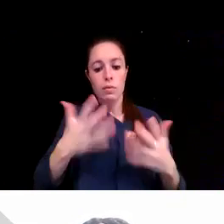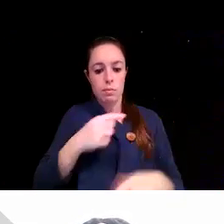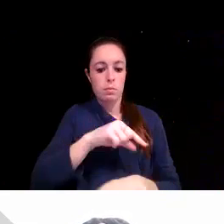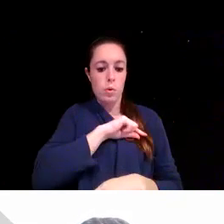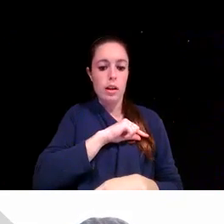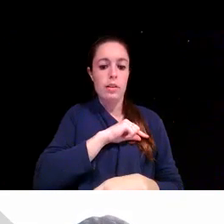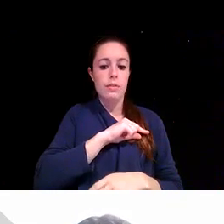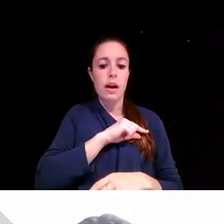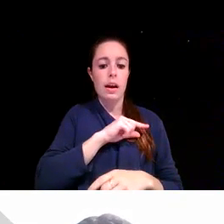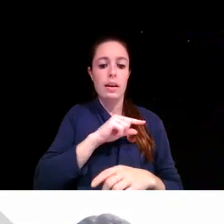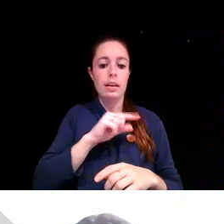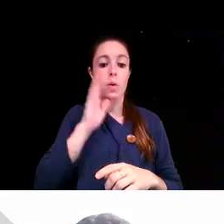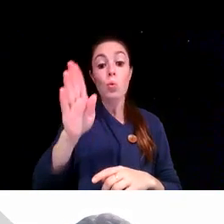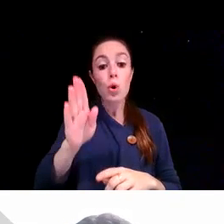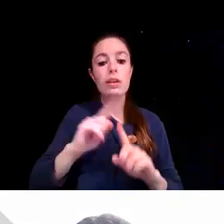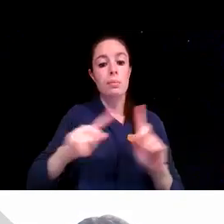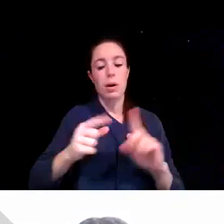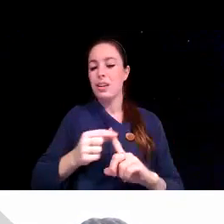their immigration status.